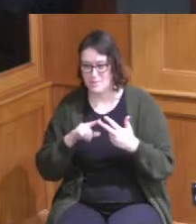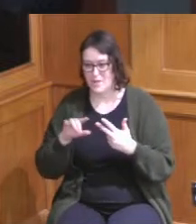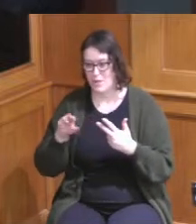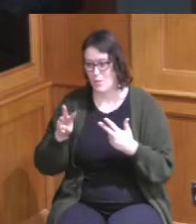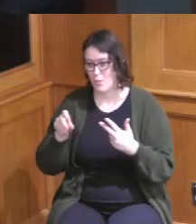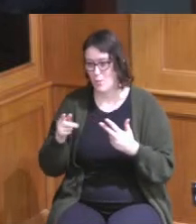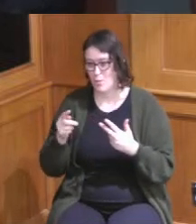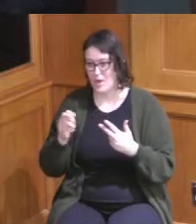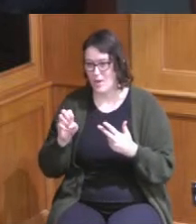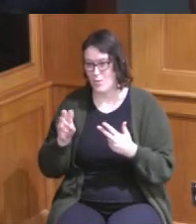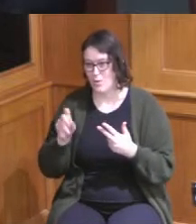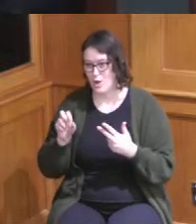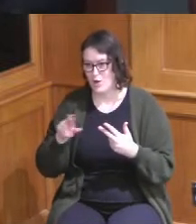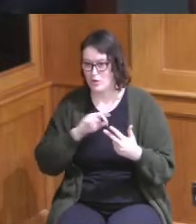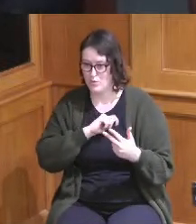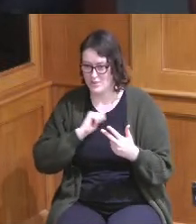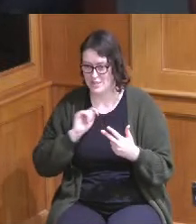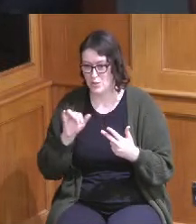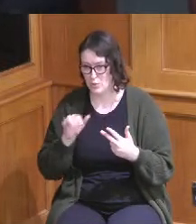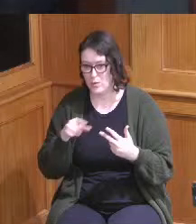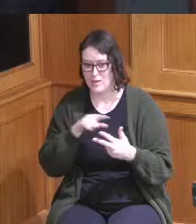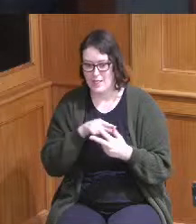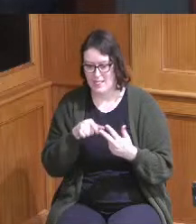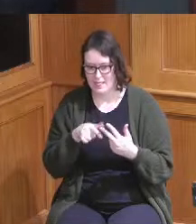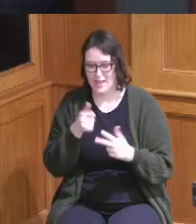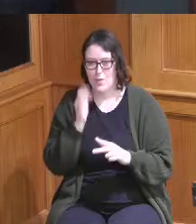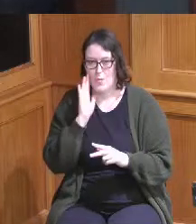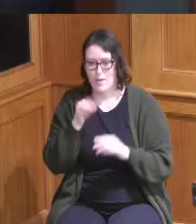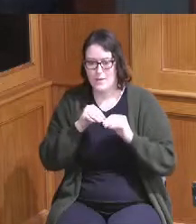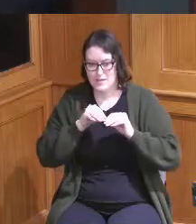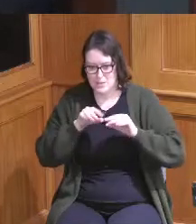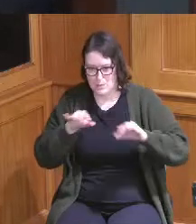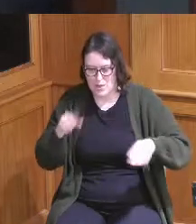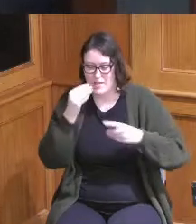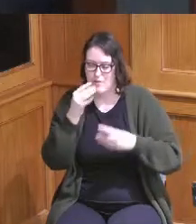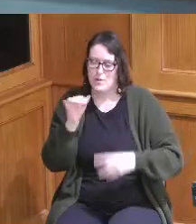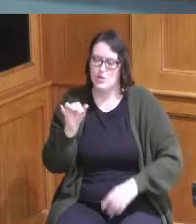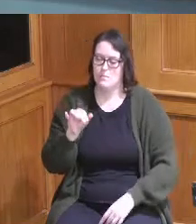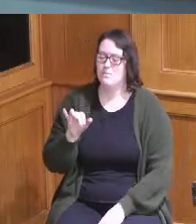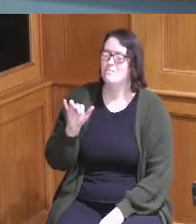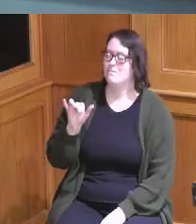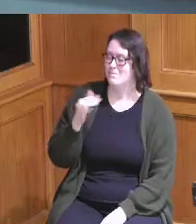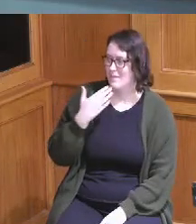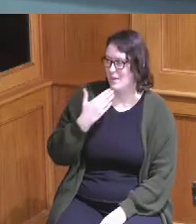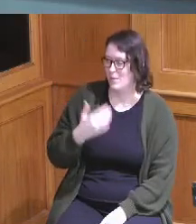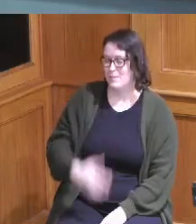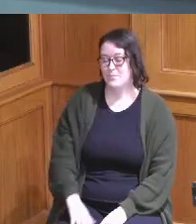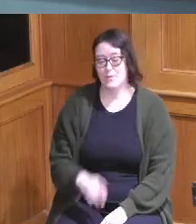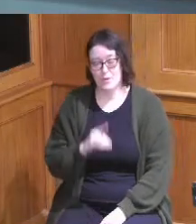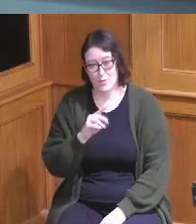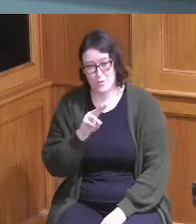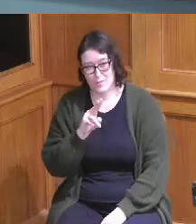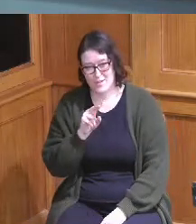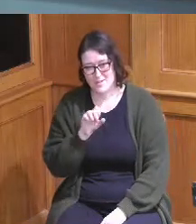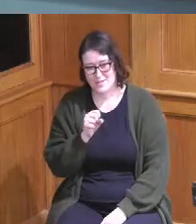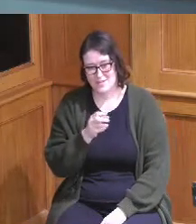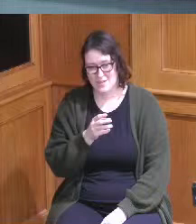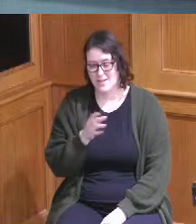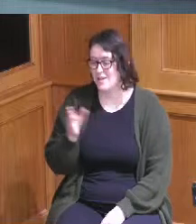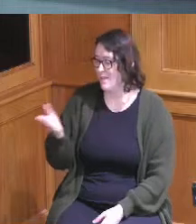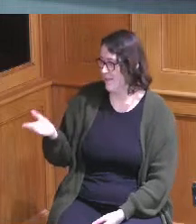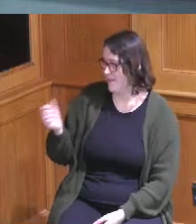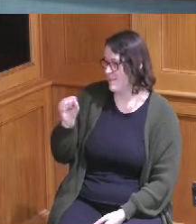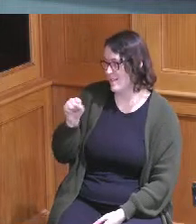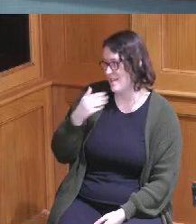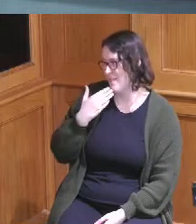asking them to distribute that information to their residents as well. Okay, great. Thank you. Thank you. Commissioner Dumas? Thank you. Thank you, Nick and